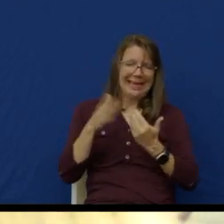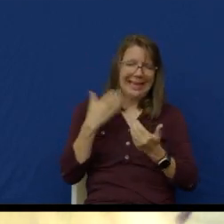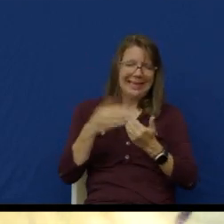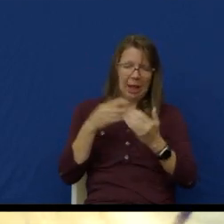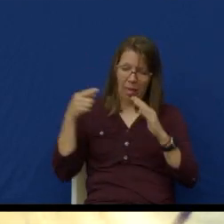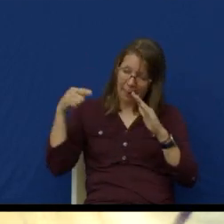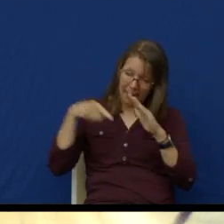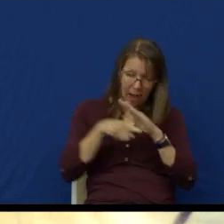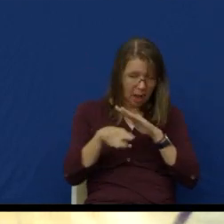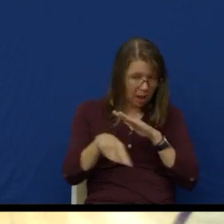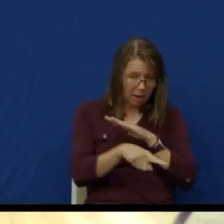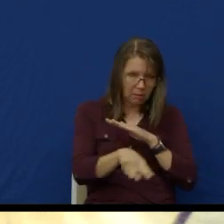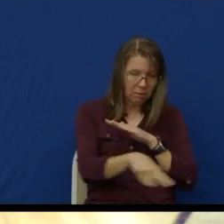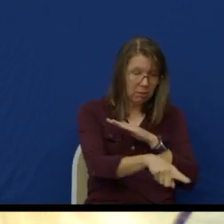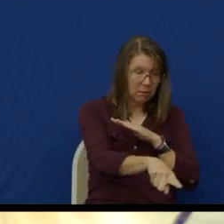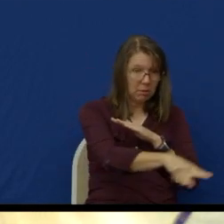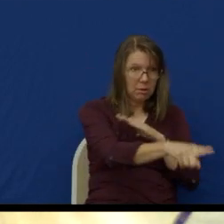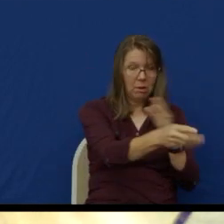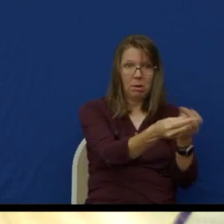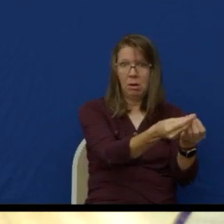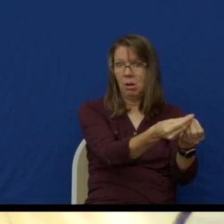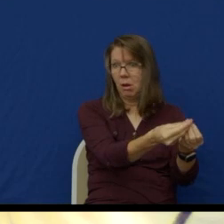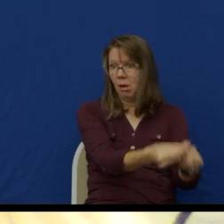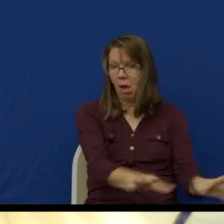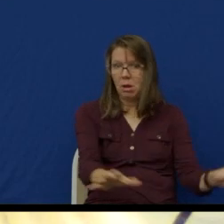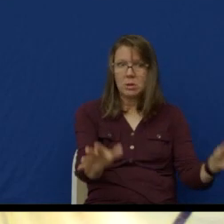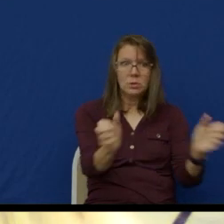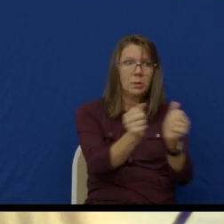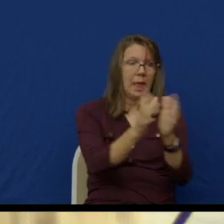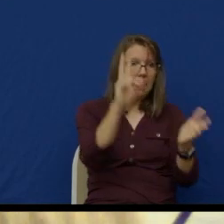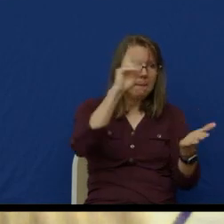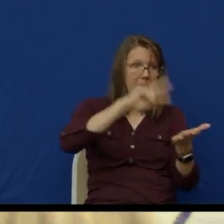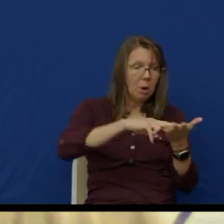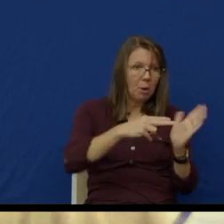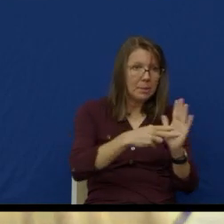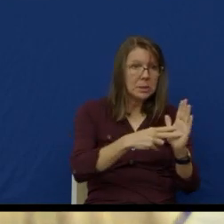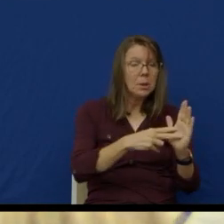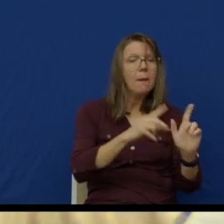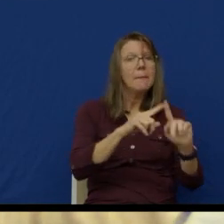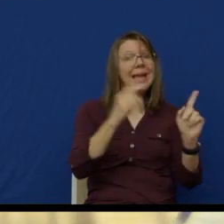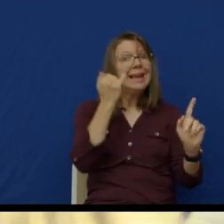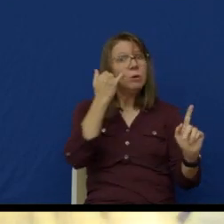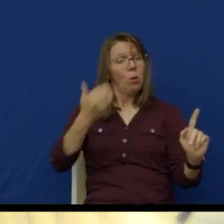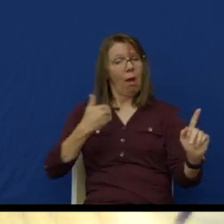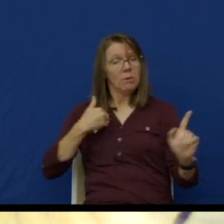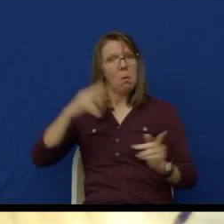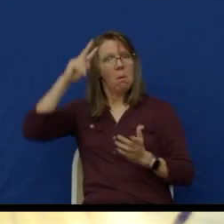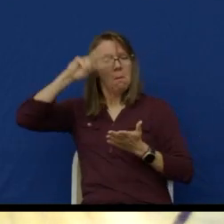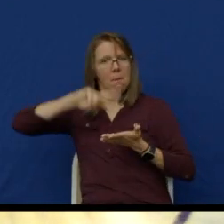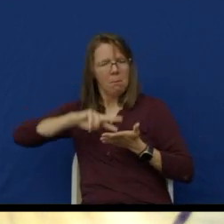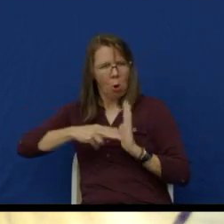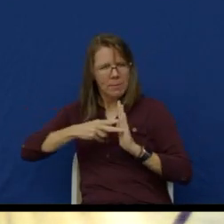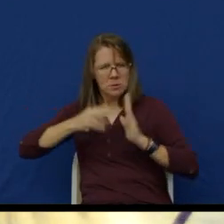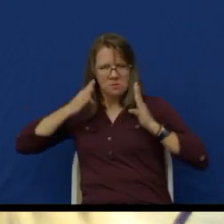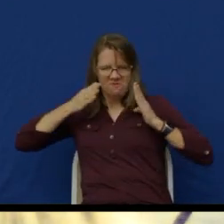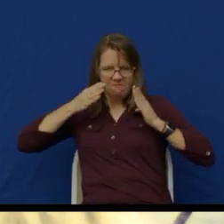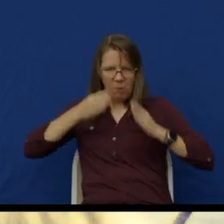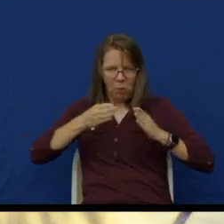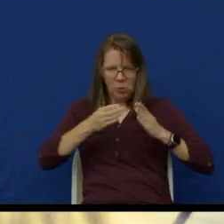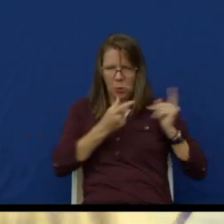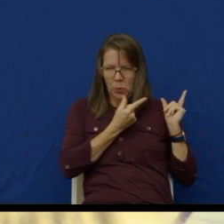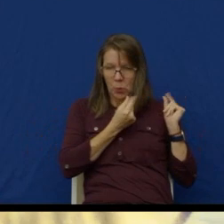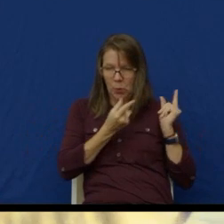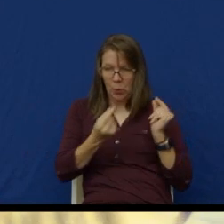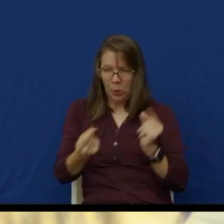morass of it, unless you have purpose, unless you're focused on support of